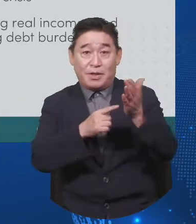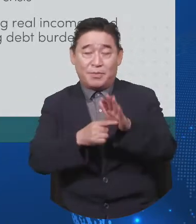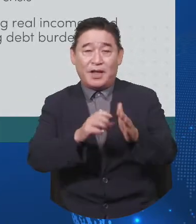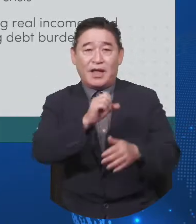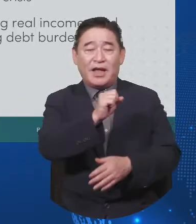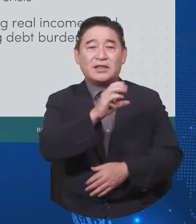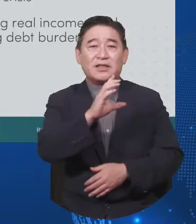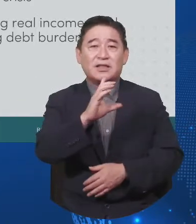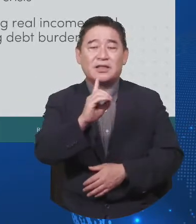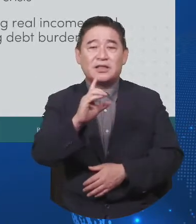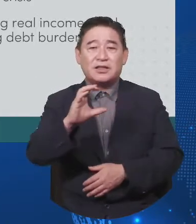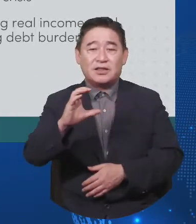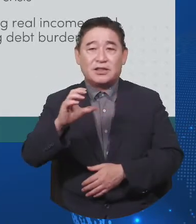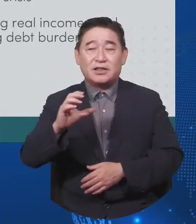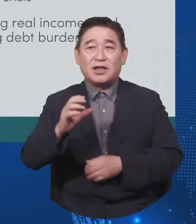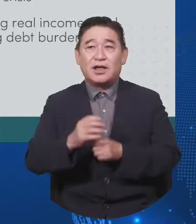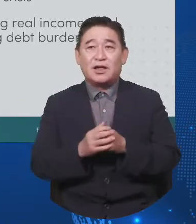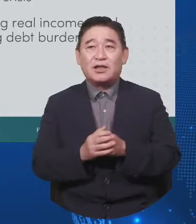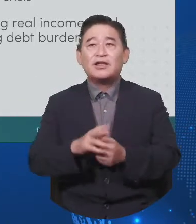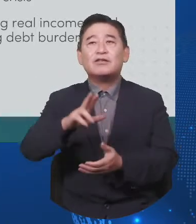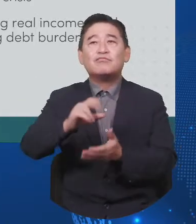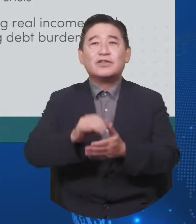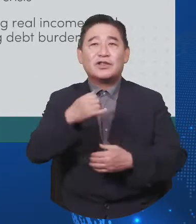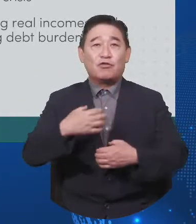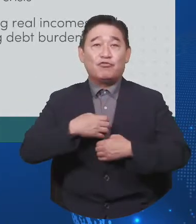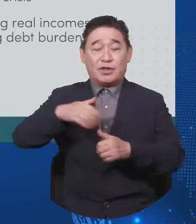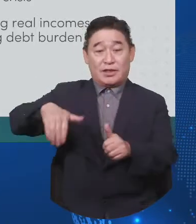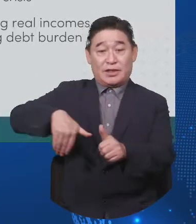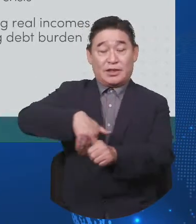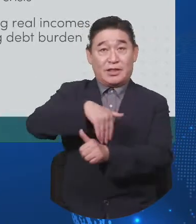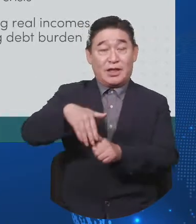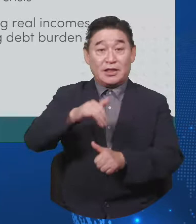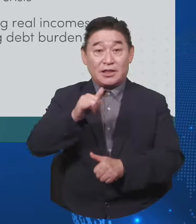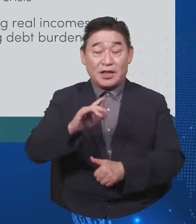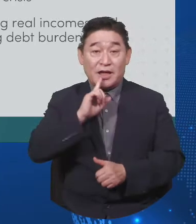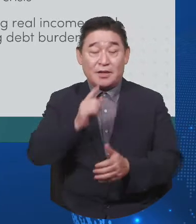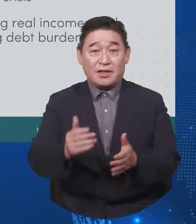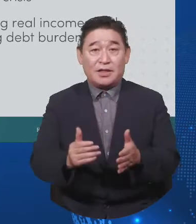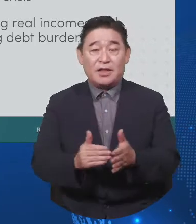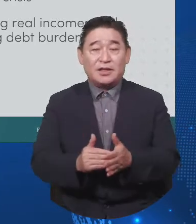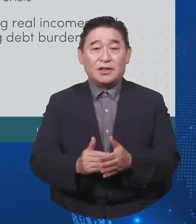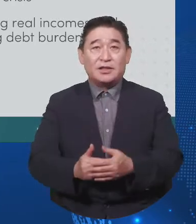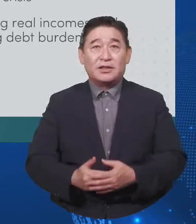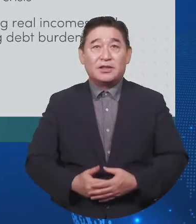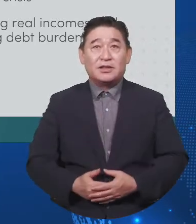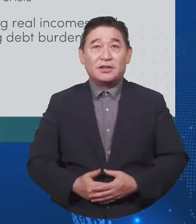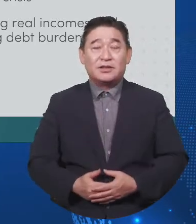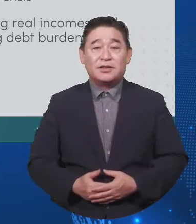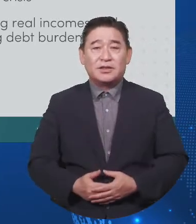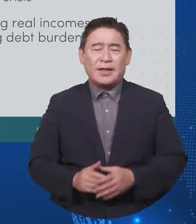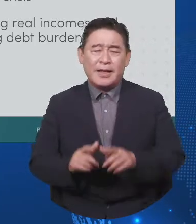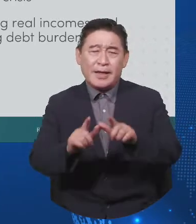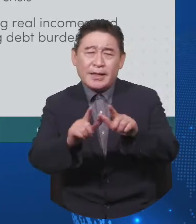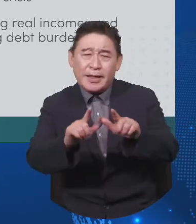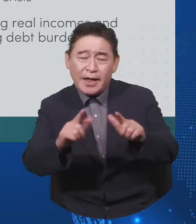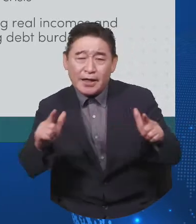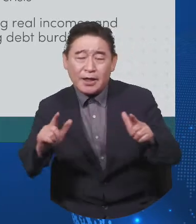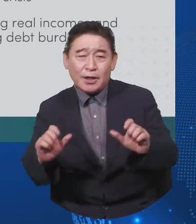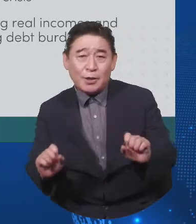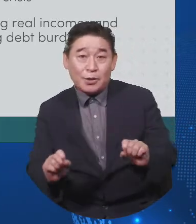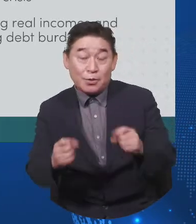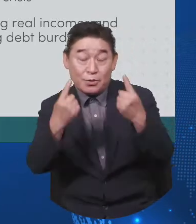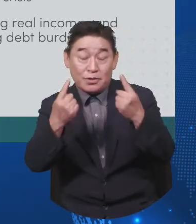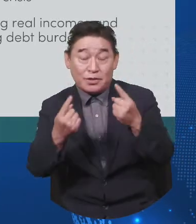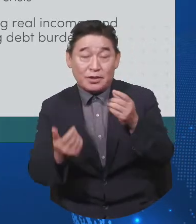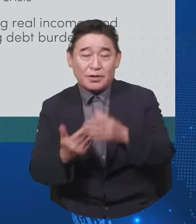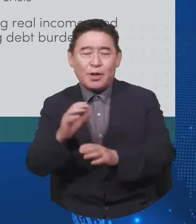risk. We currently face multiple intersecting crises. We know, for instance, that COVID-19 has increased